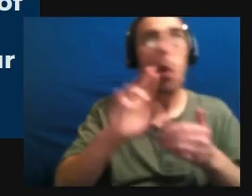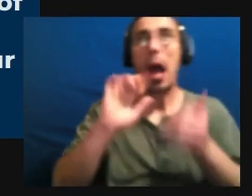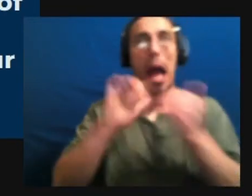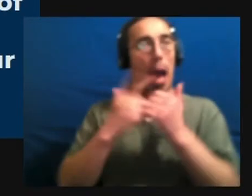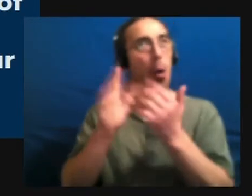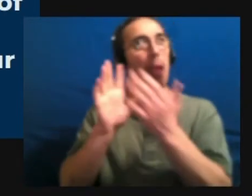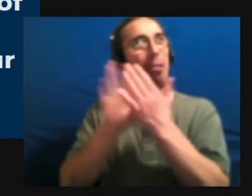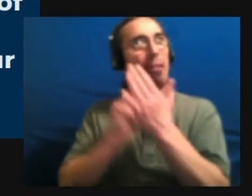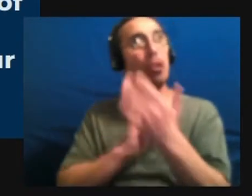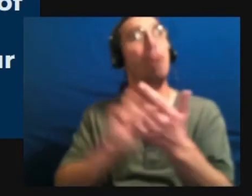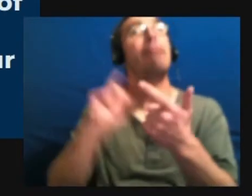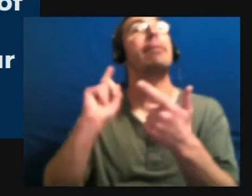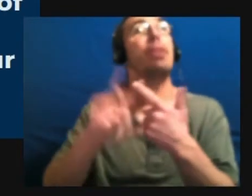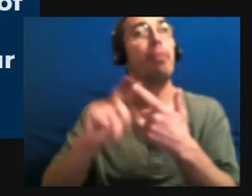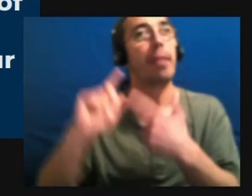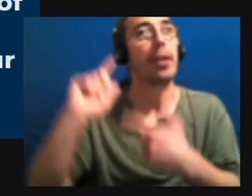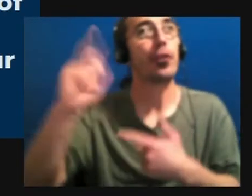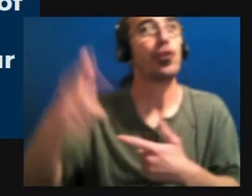until